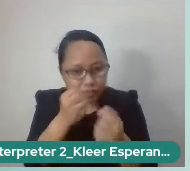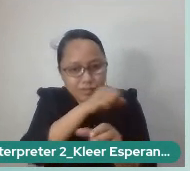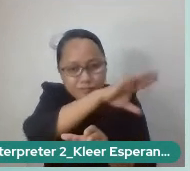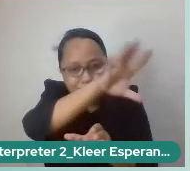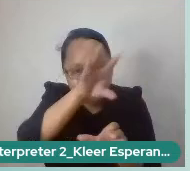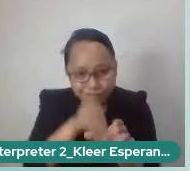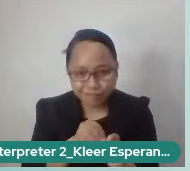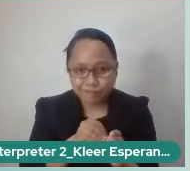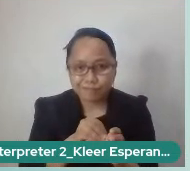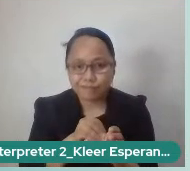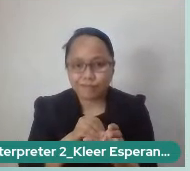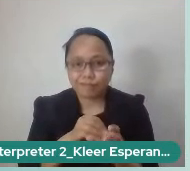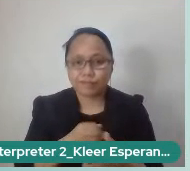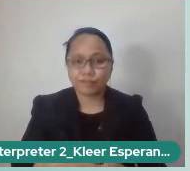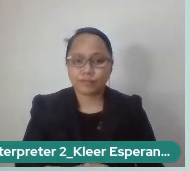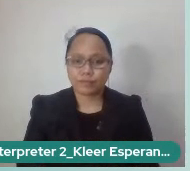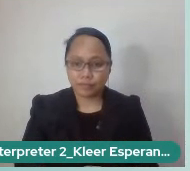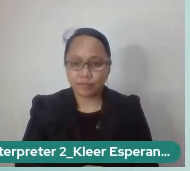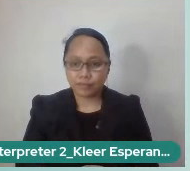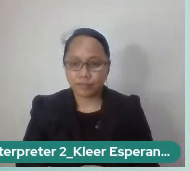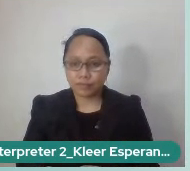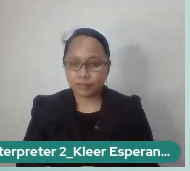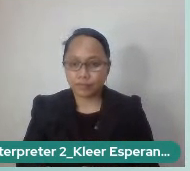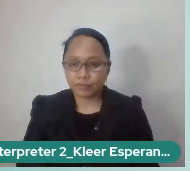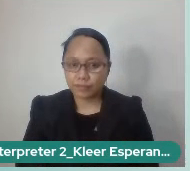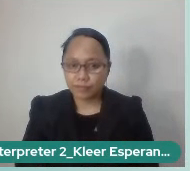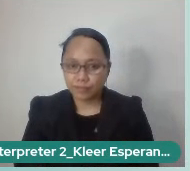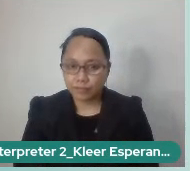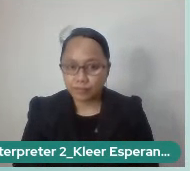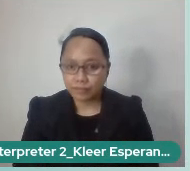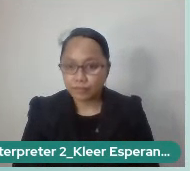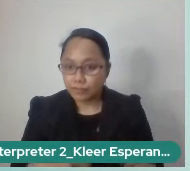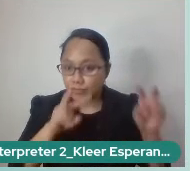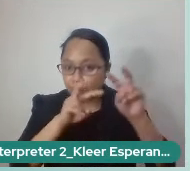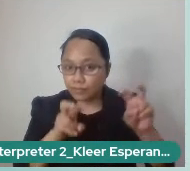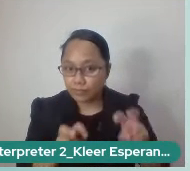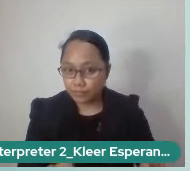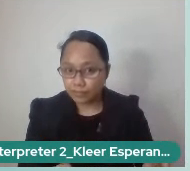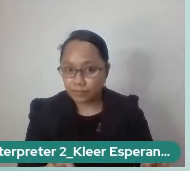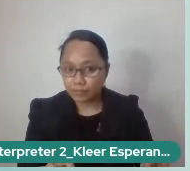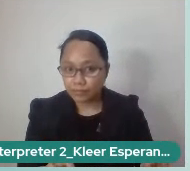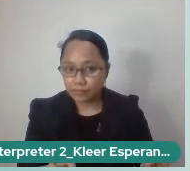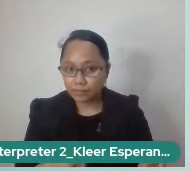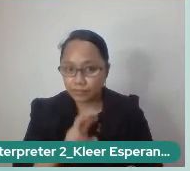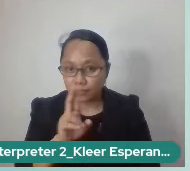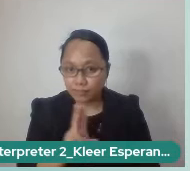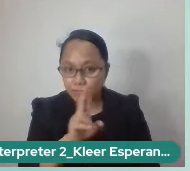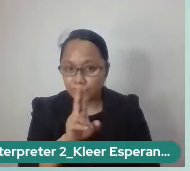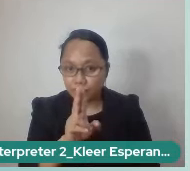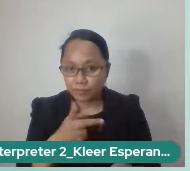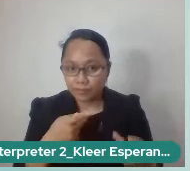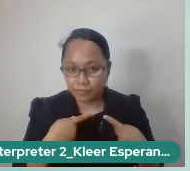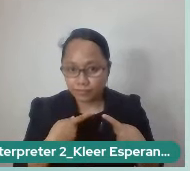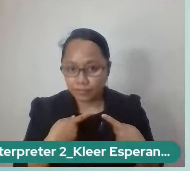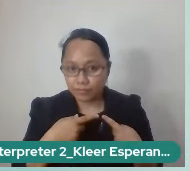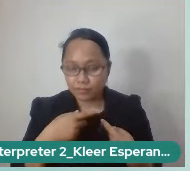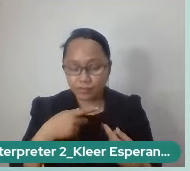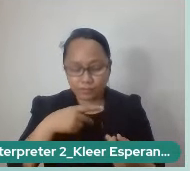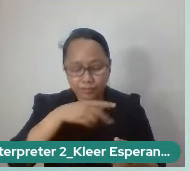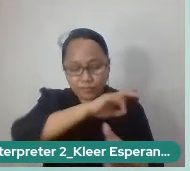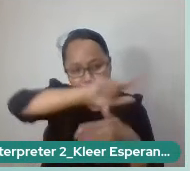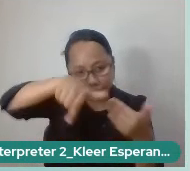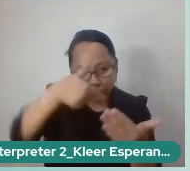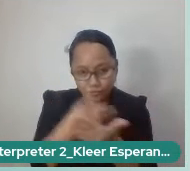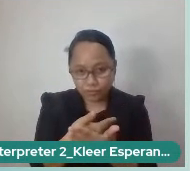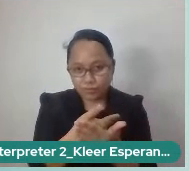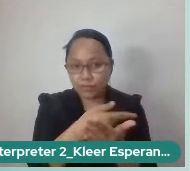or cytology, or pap smears, in screening and treatment approaches amongst both the general population of women and women living